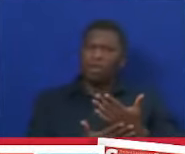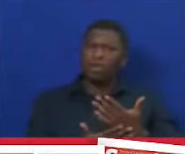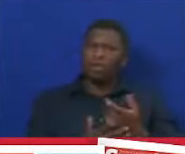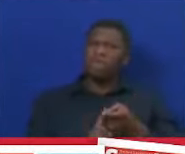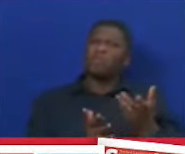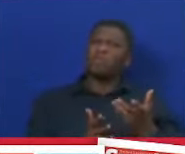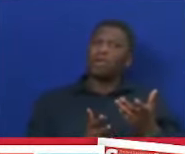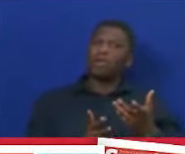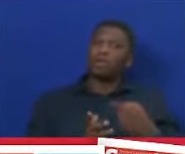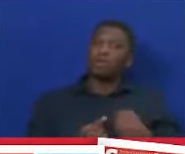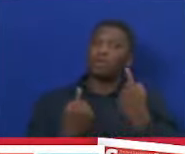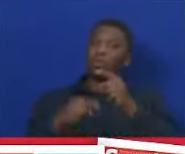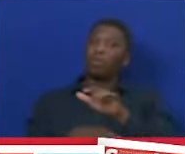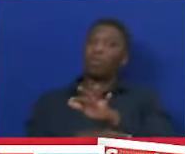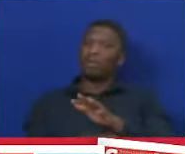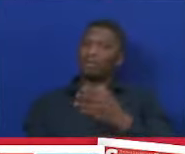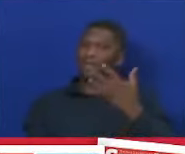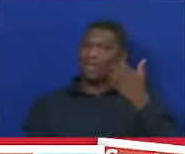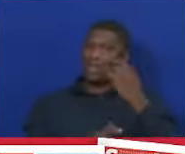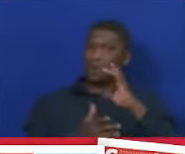Thank you, Commissioners.